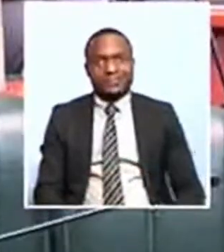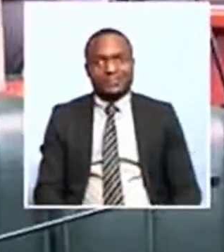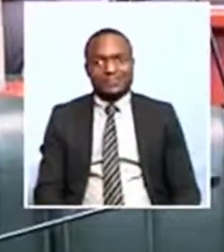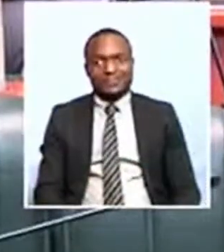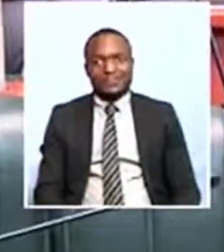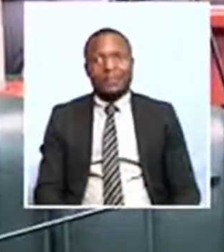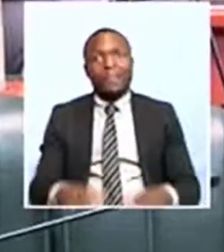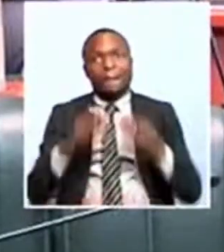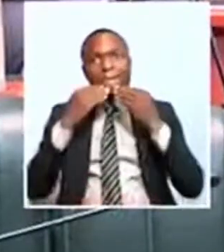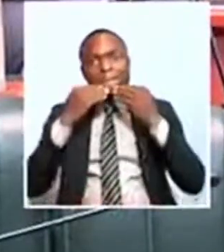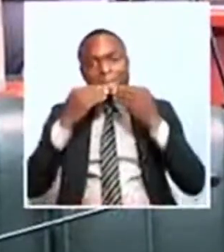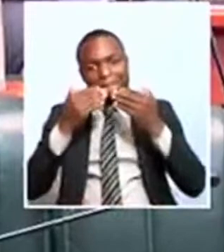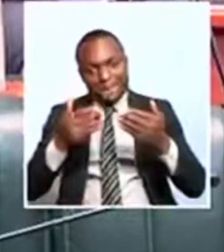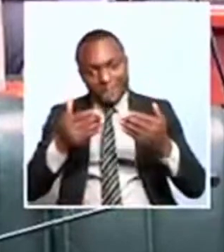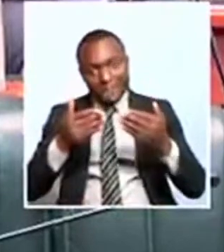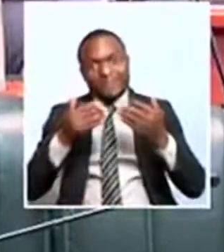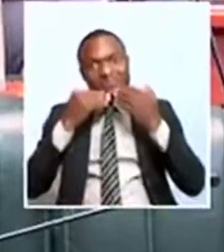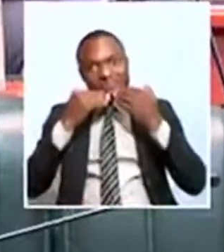Thank you.